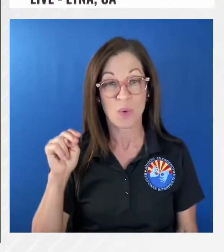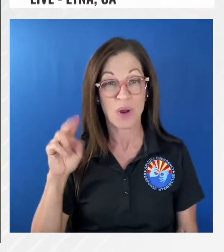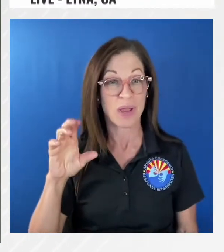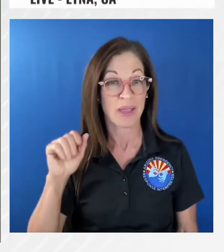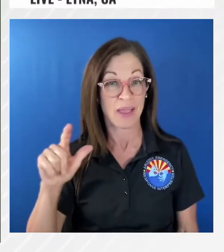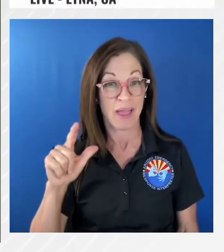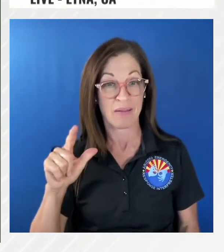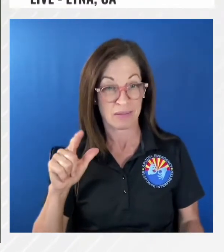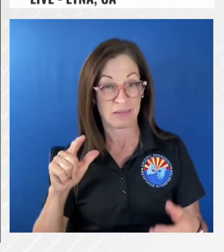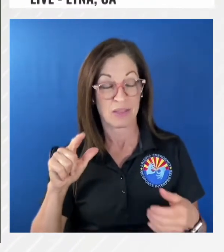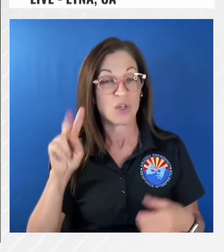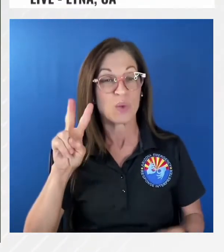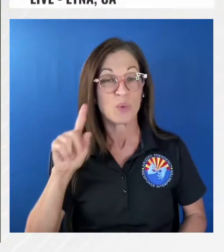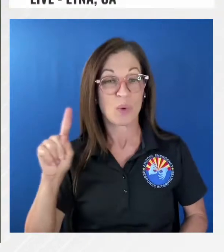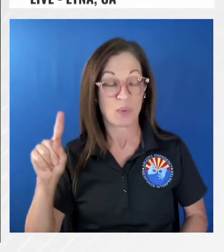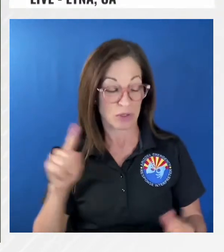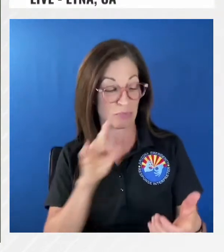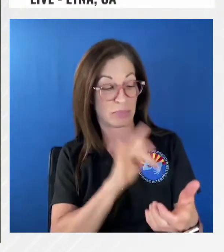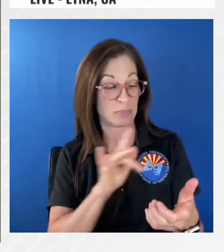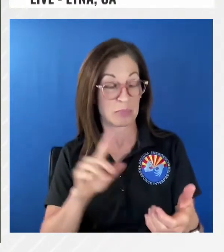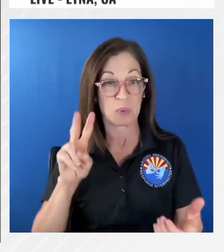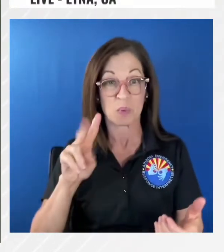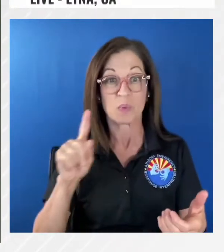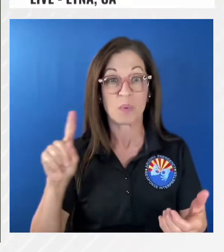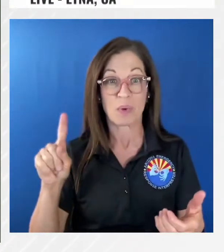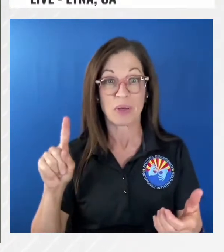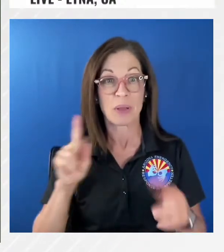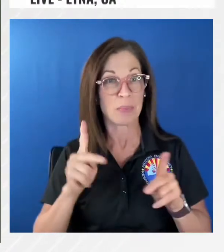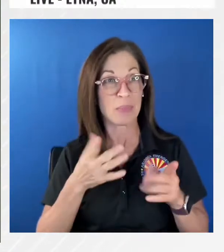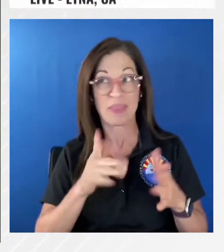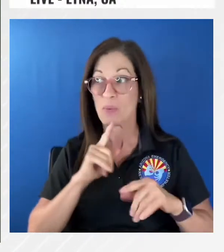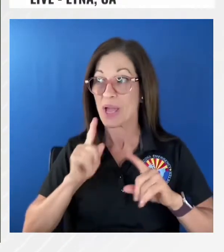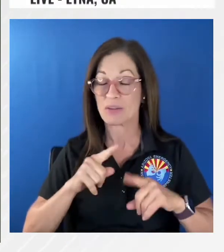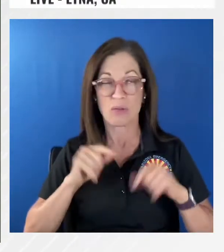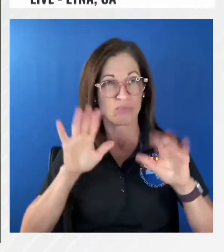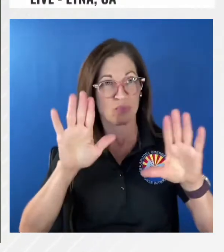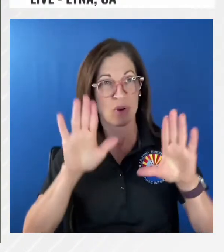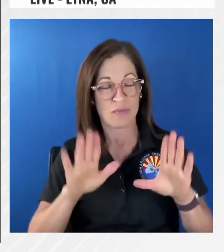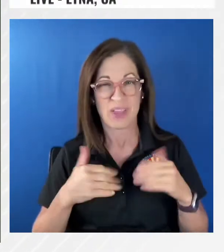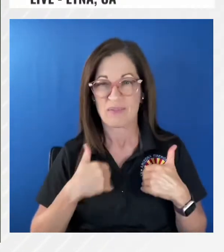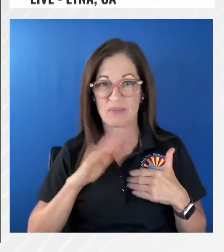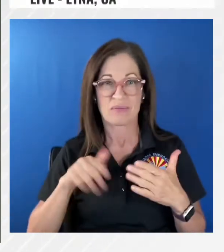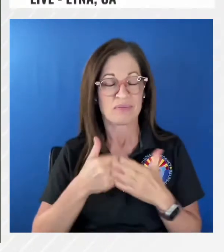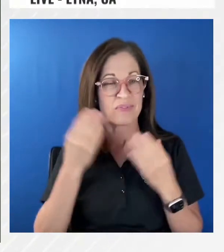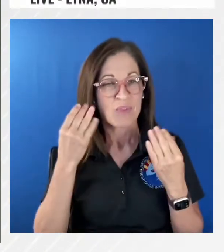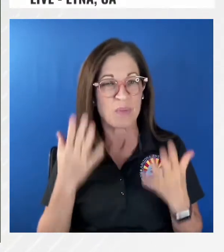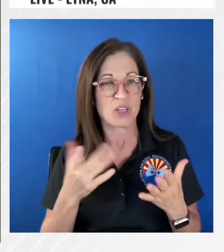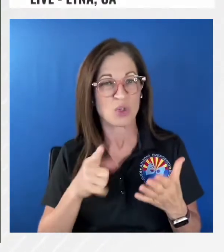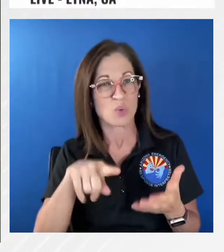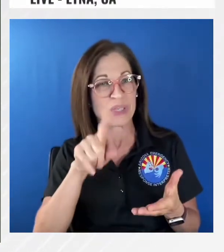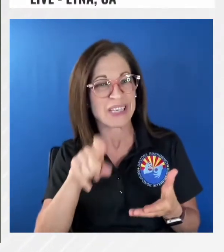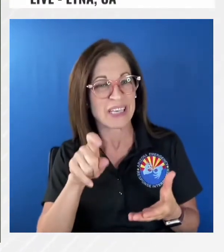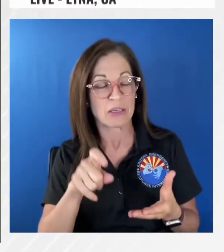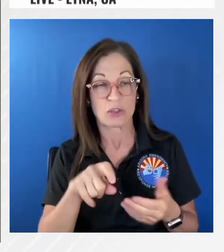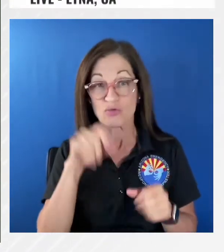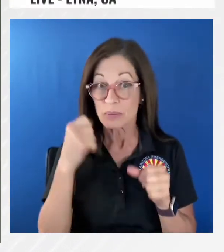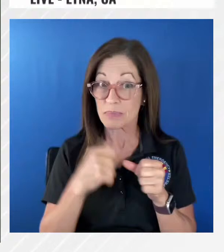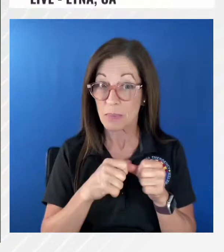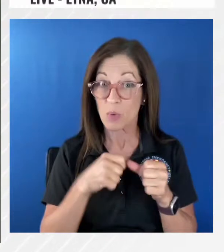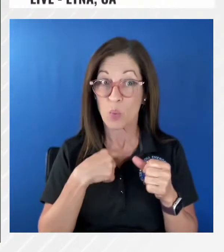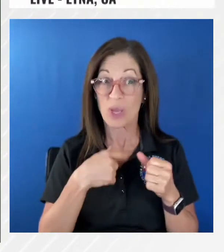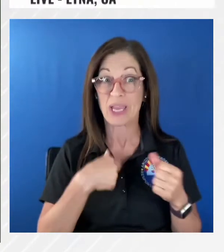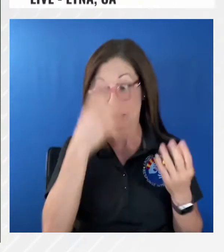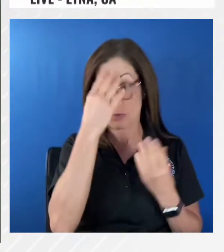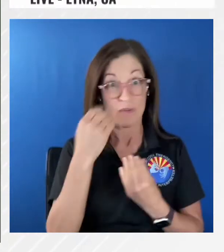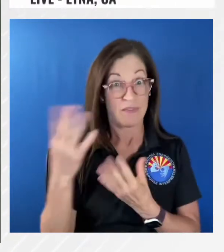211. Those folks over there are outstanding. They're going to have all the information that you're asking for. Just remember, we're feeding them that information,